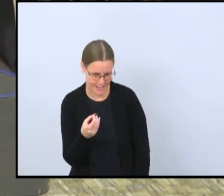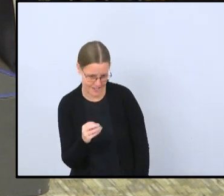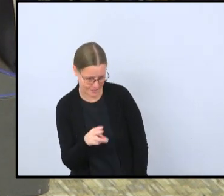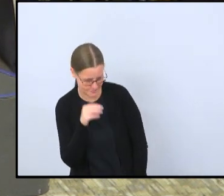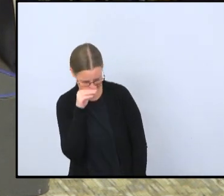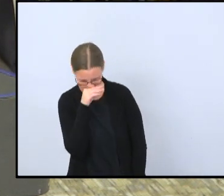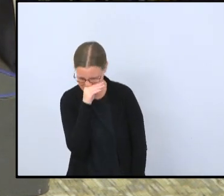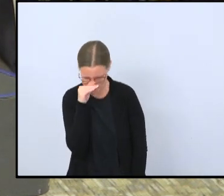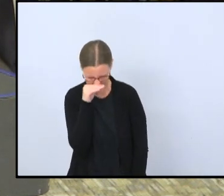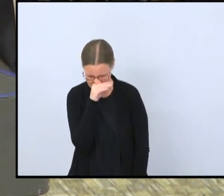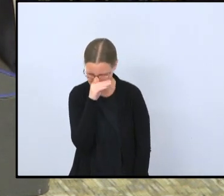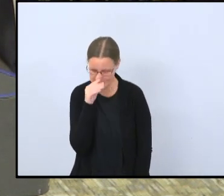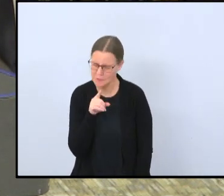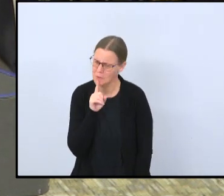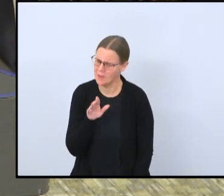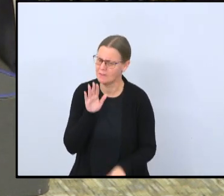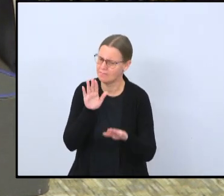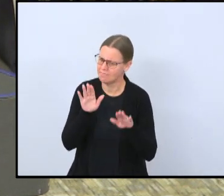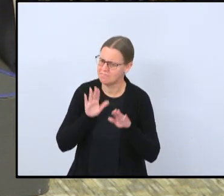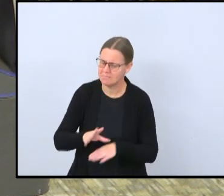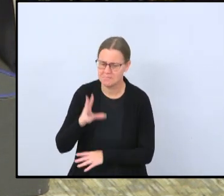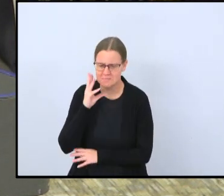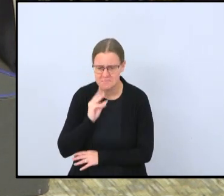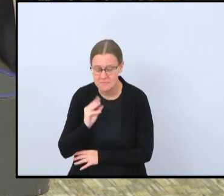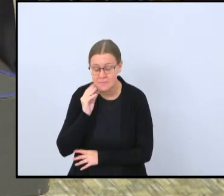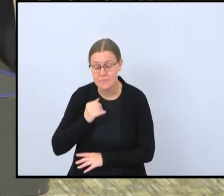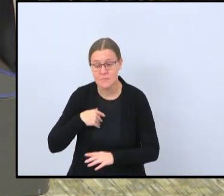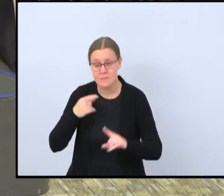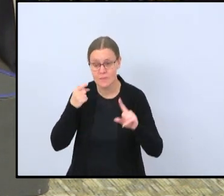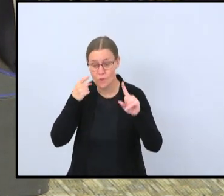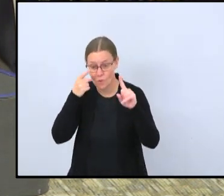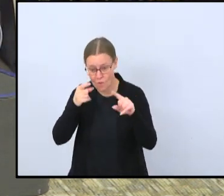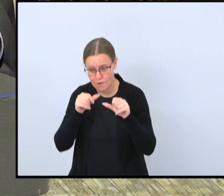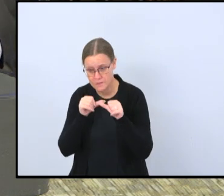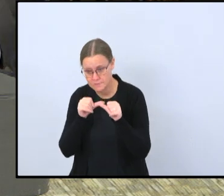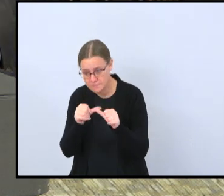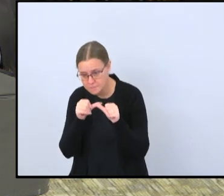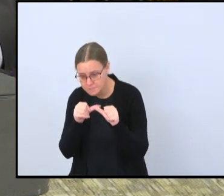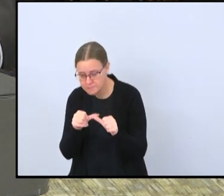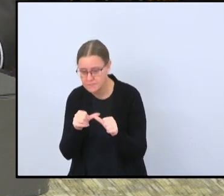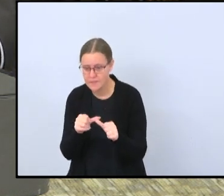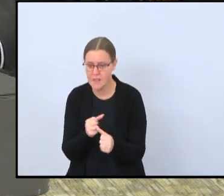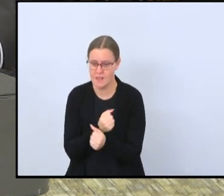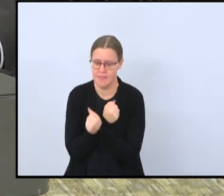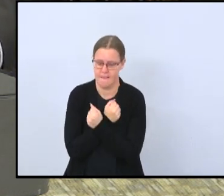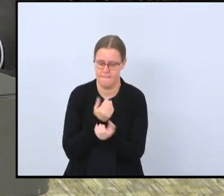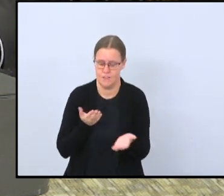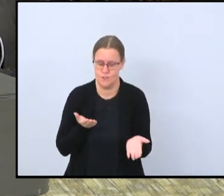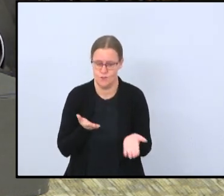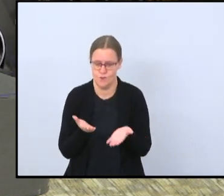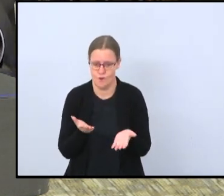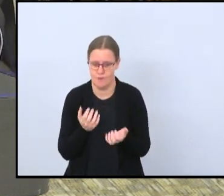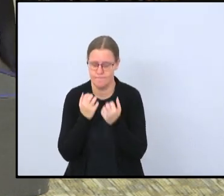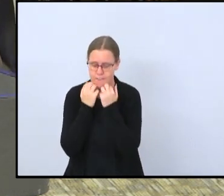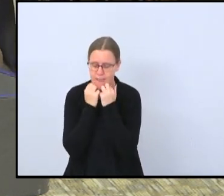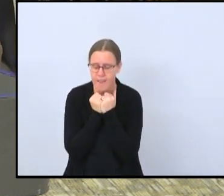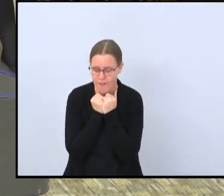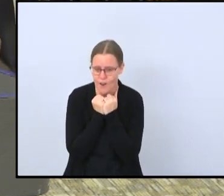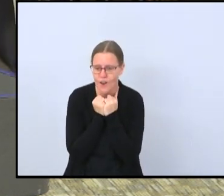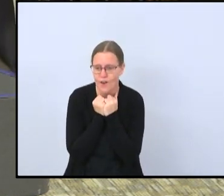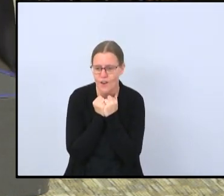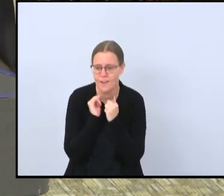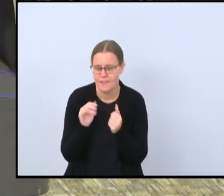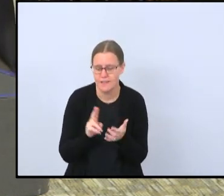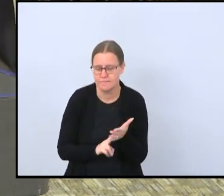no, it truly is an awesome experience. My goal is to continue to love, serve, and care. That's our core values to go by